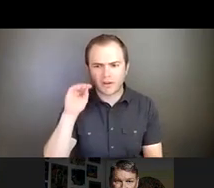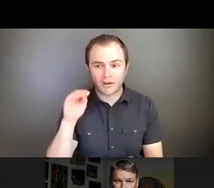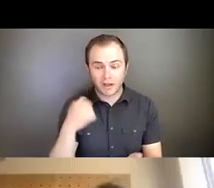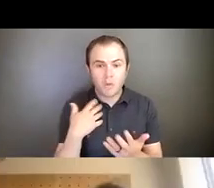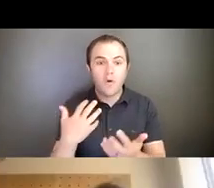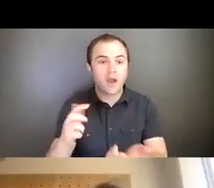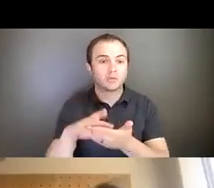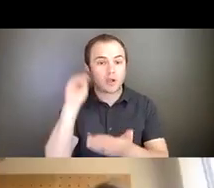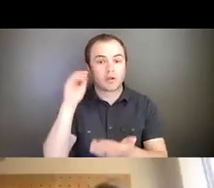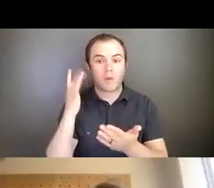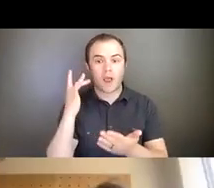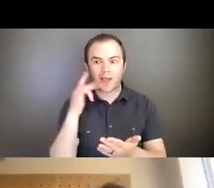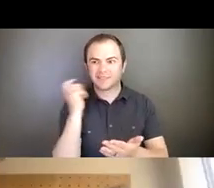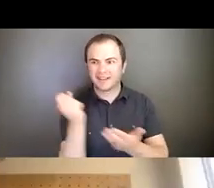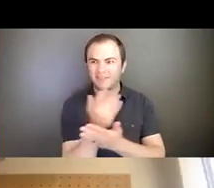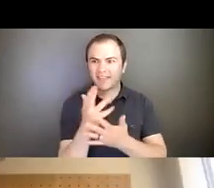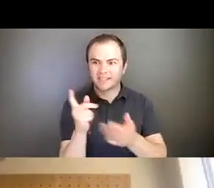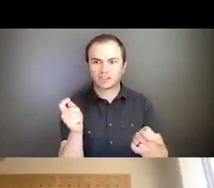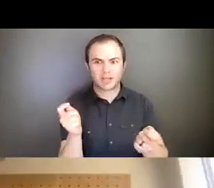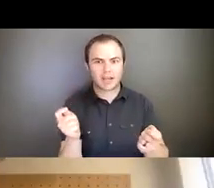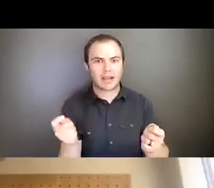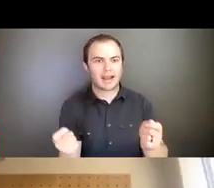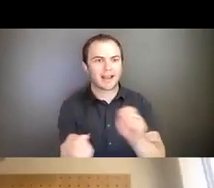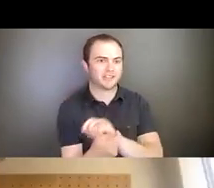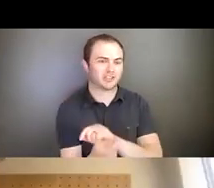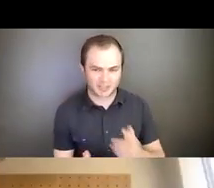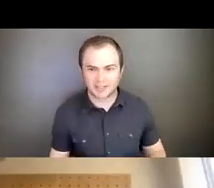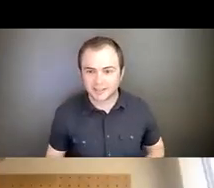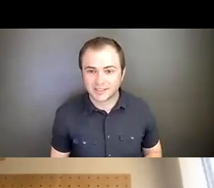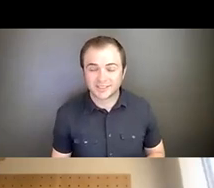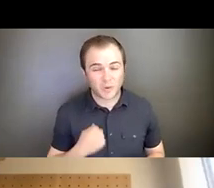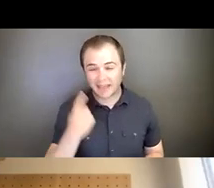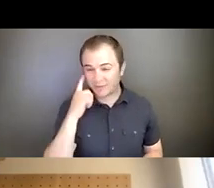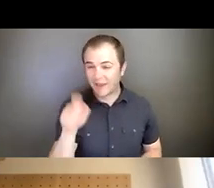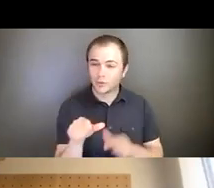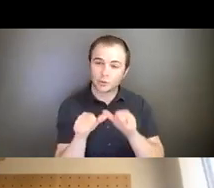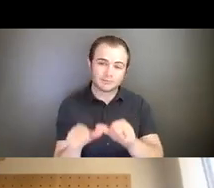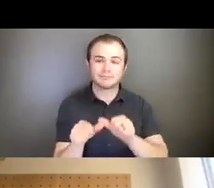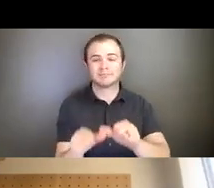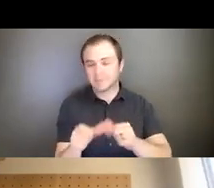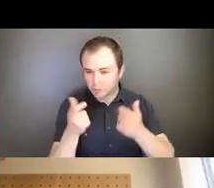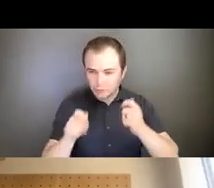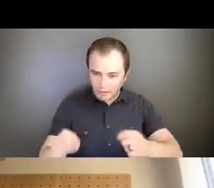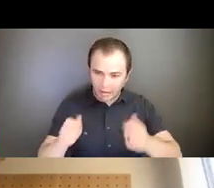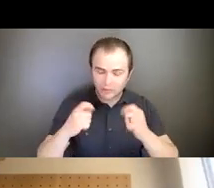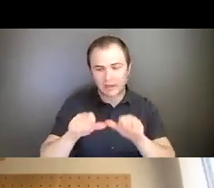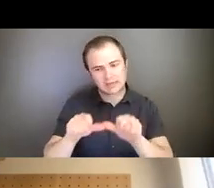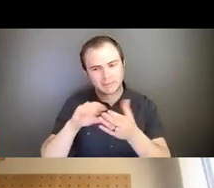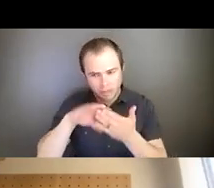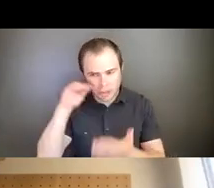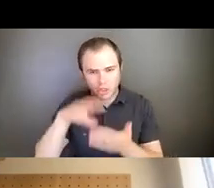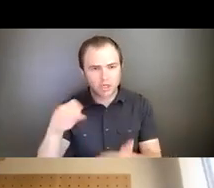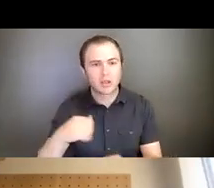changing, and I think it's just a matter of, keep trying and keep learning. And I know I'll